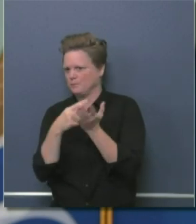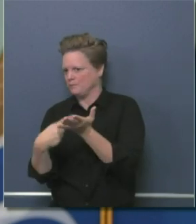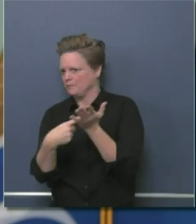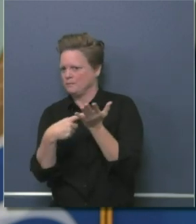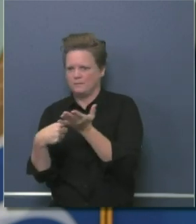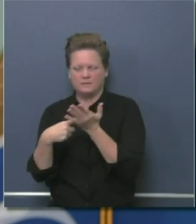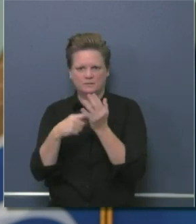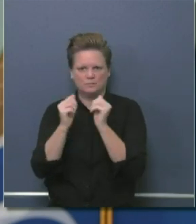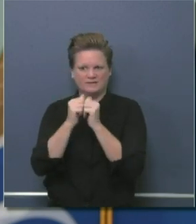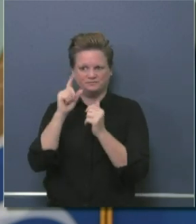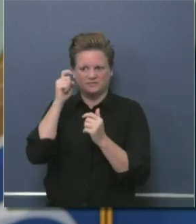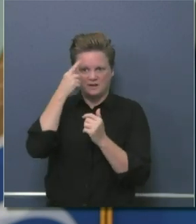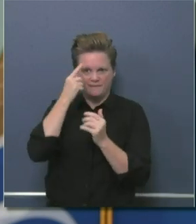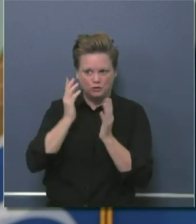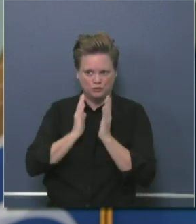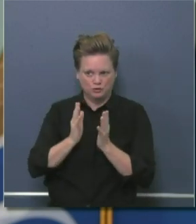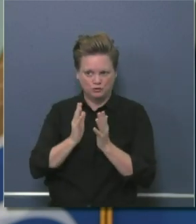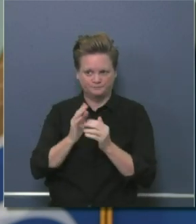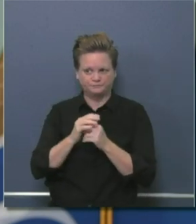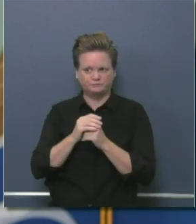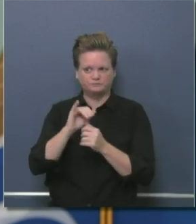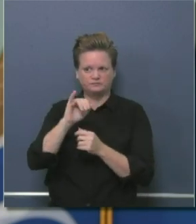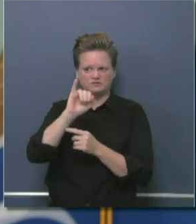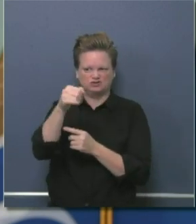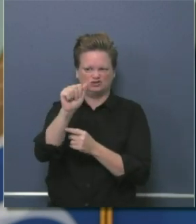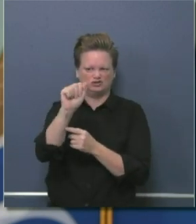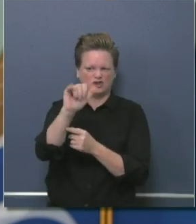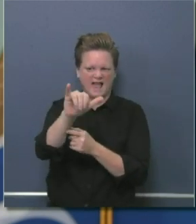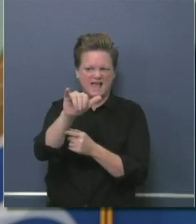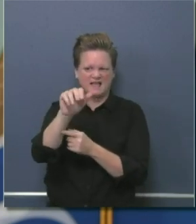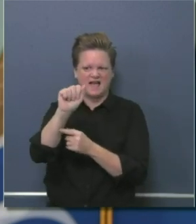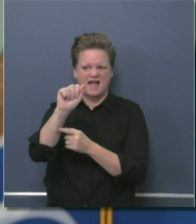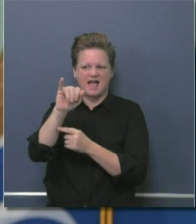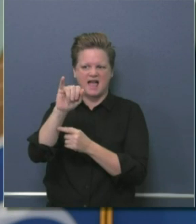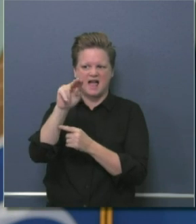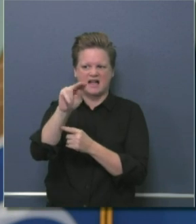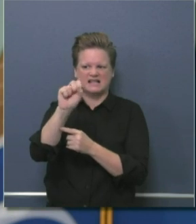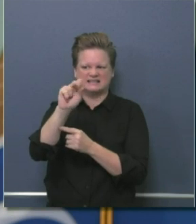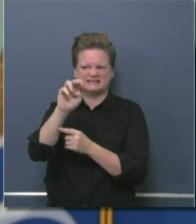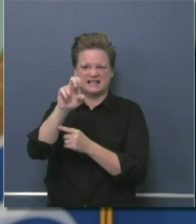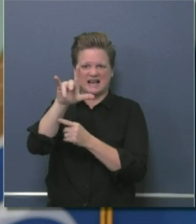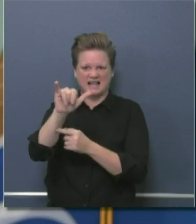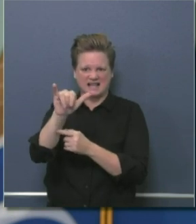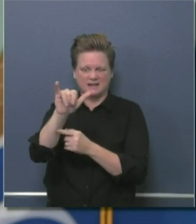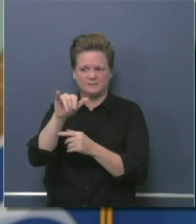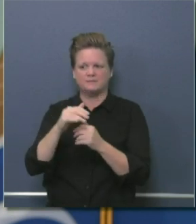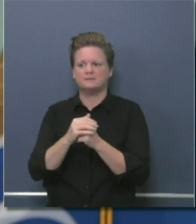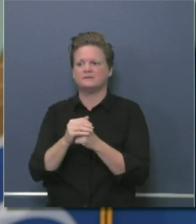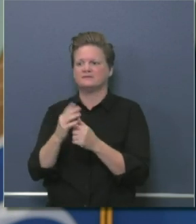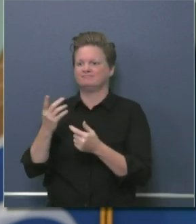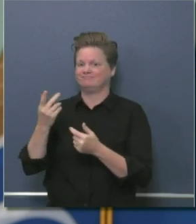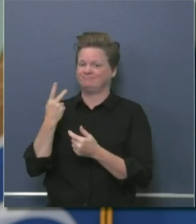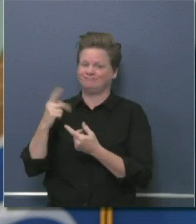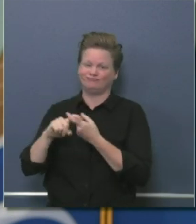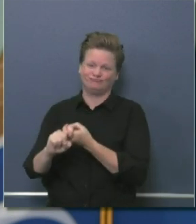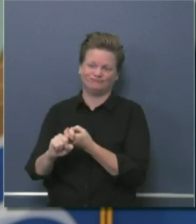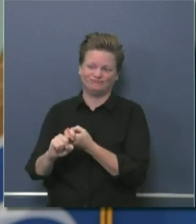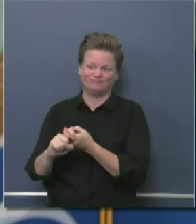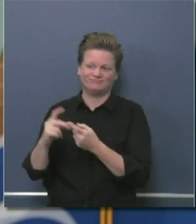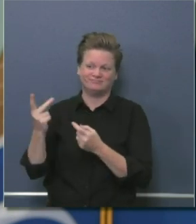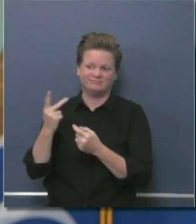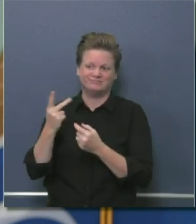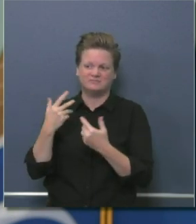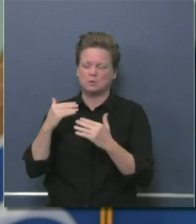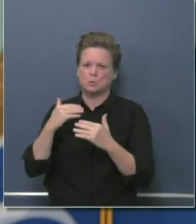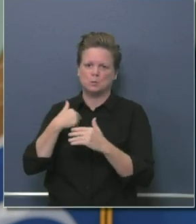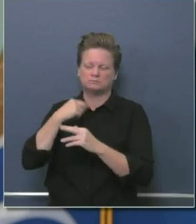for years, close personal friend, not just a well-respected governor, leader, particularly in climate change and